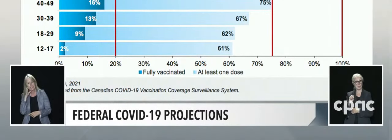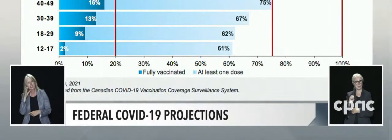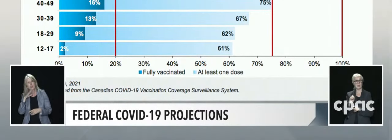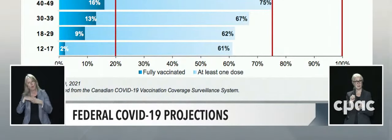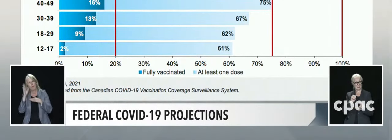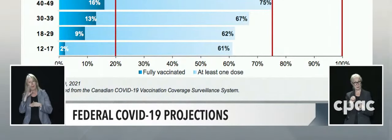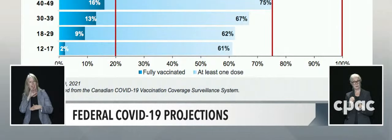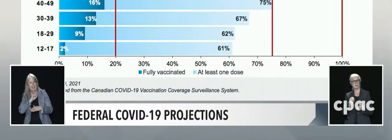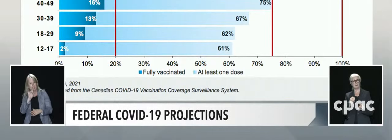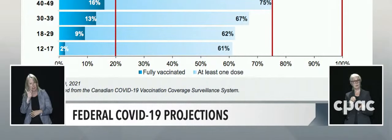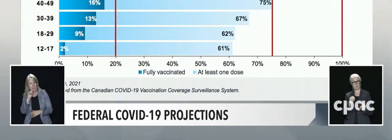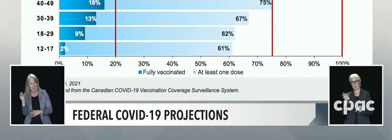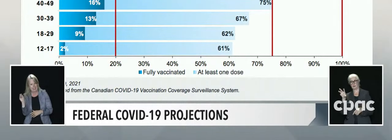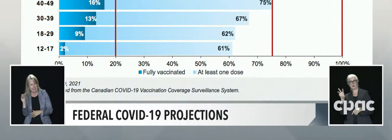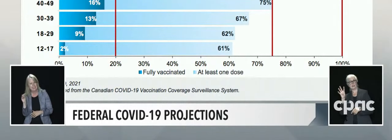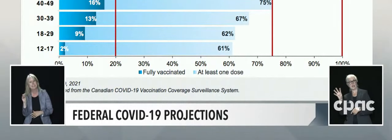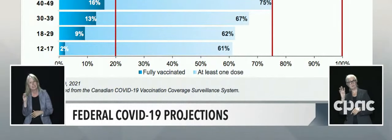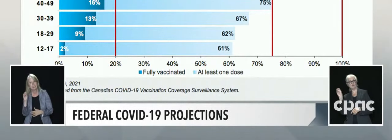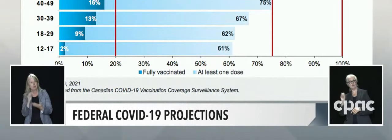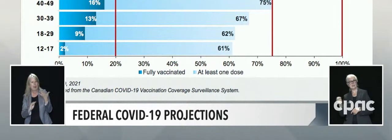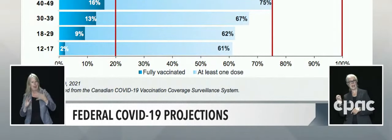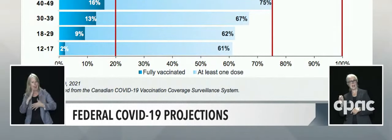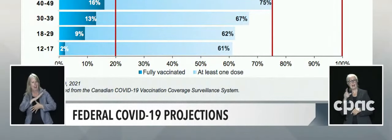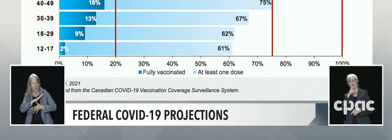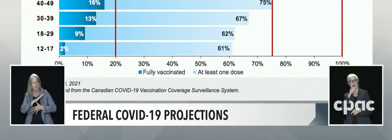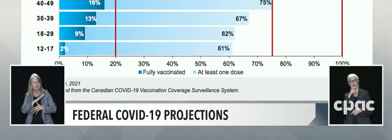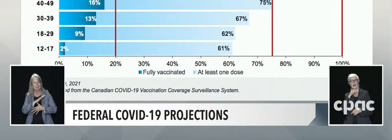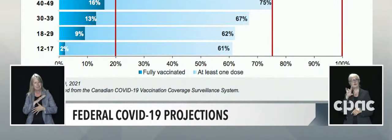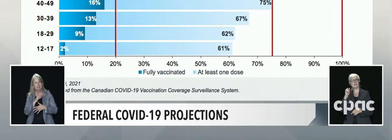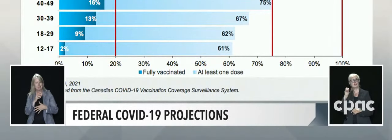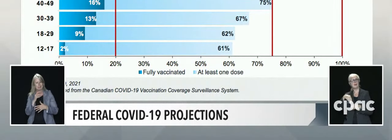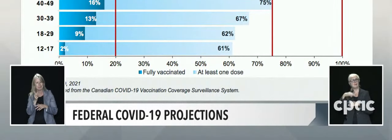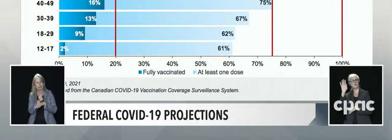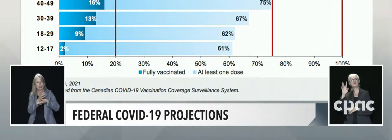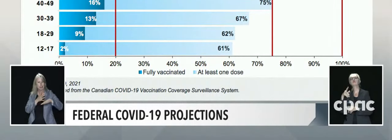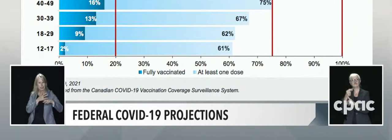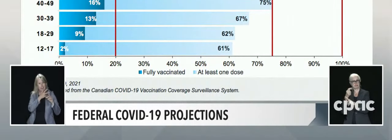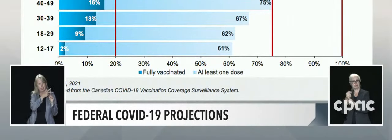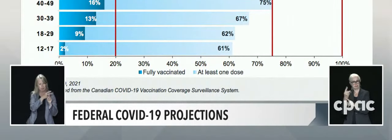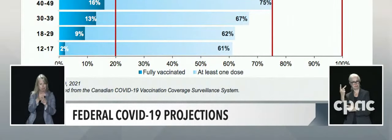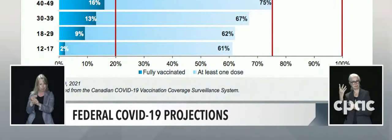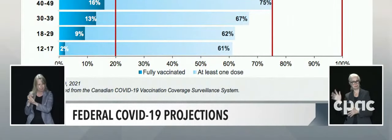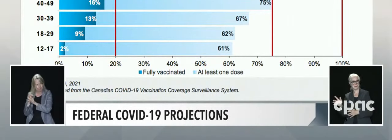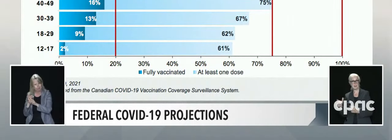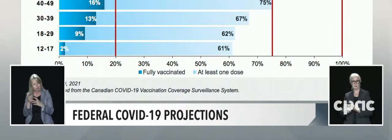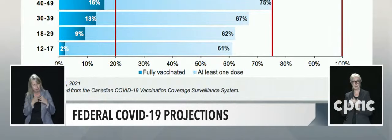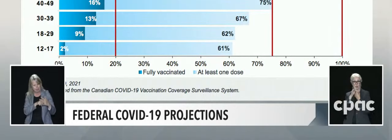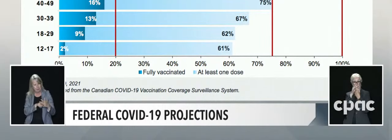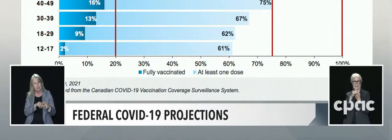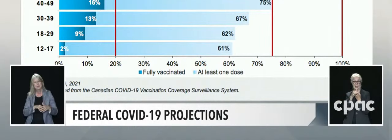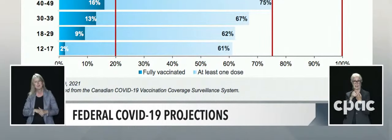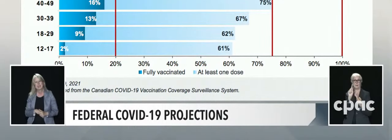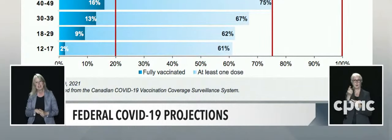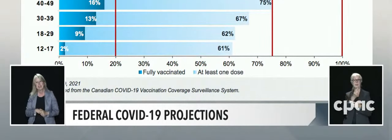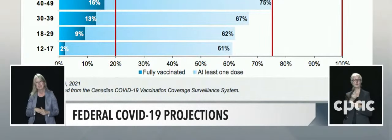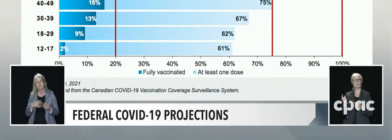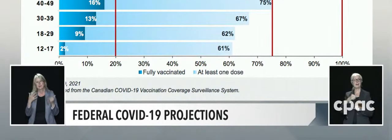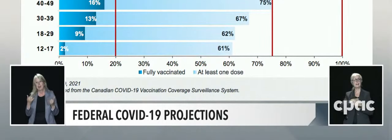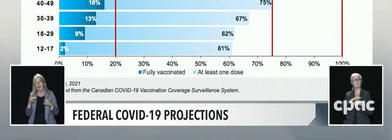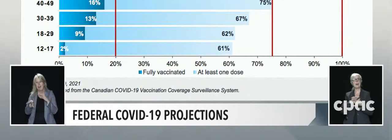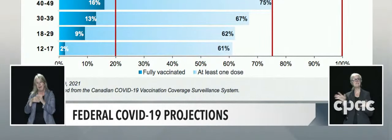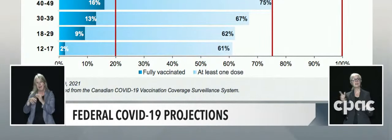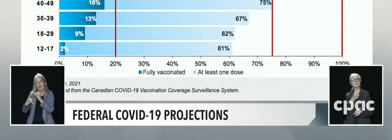80 years or older who were prioritized during the earliest weeks of the vaccination rollout. With the expansion of vaccine